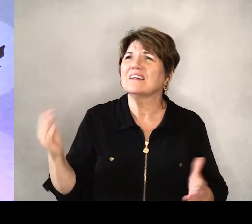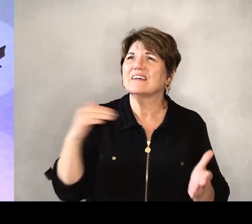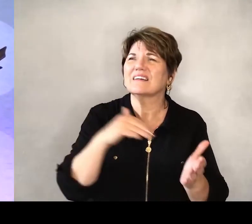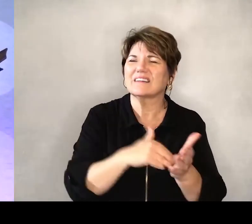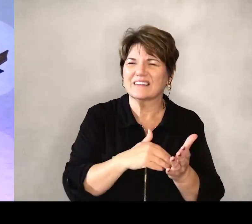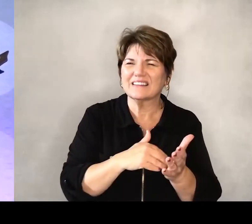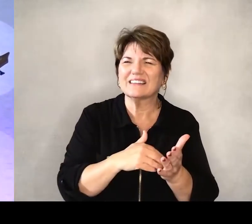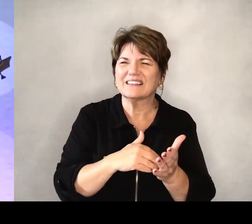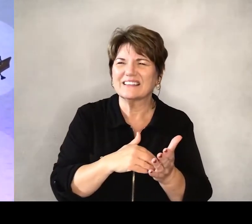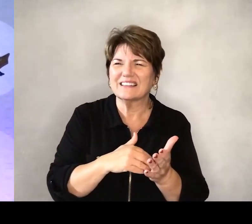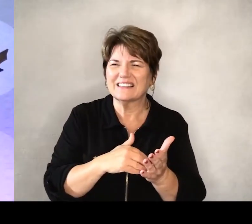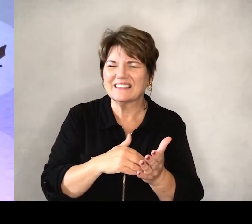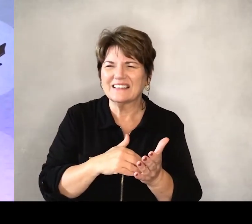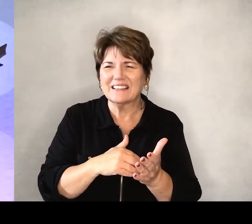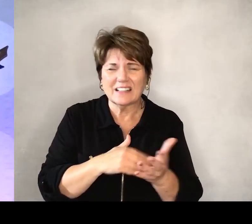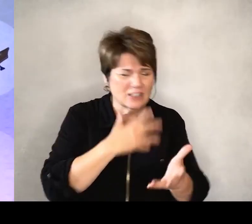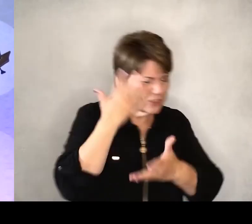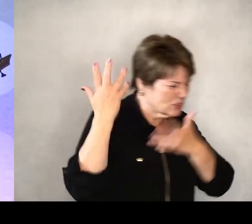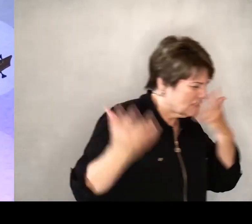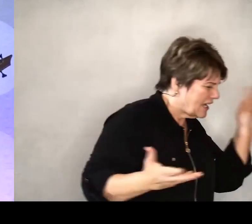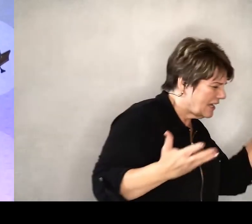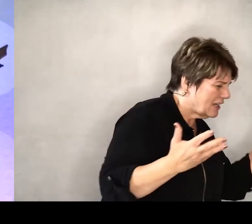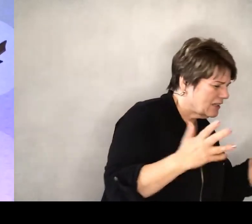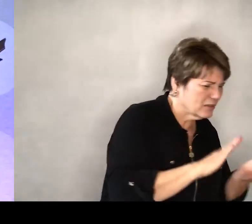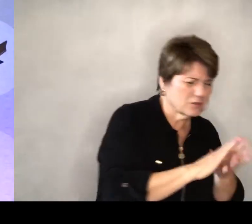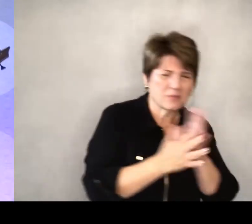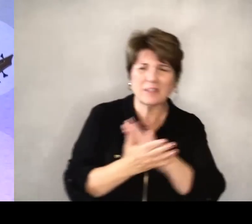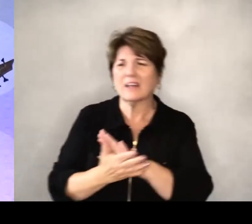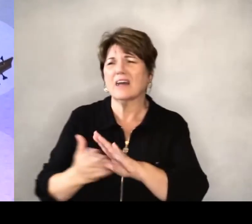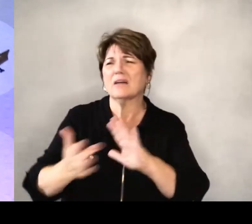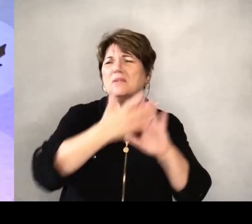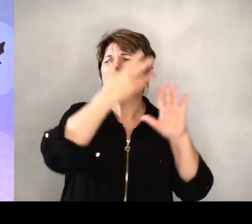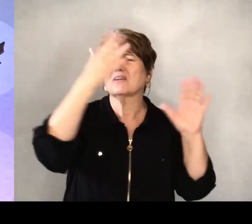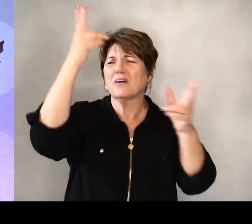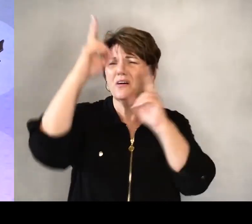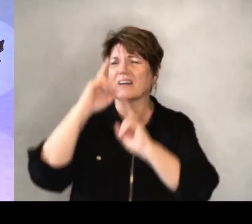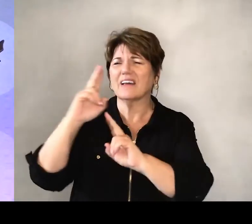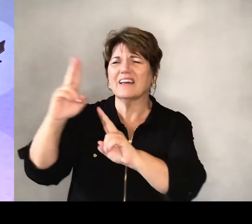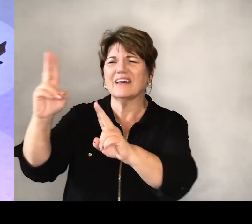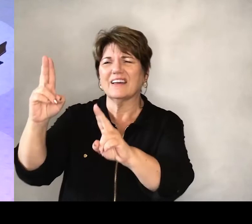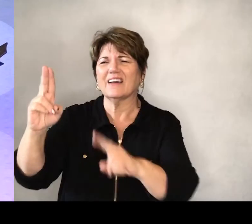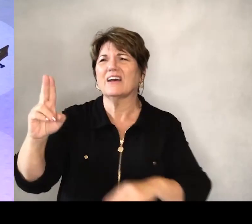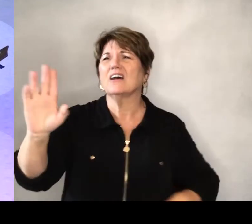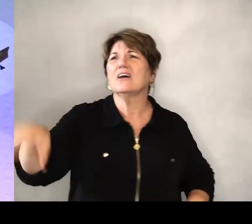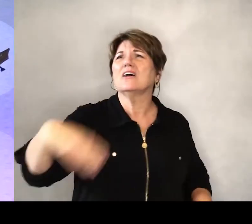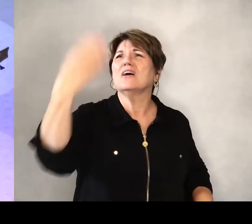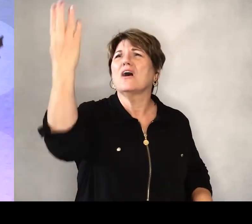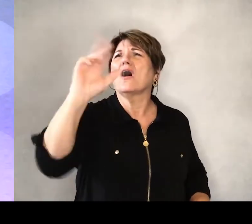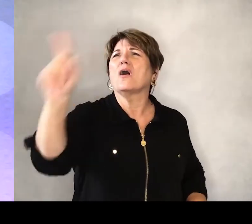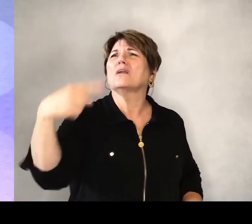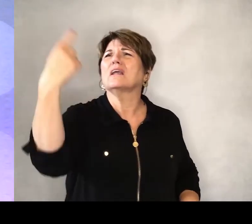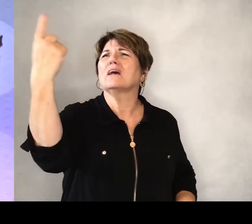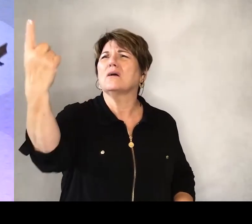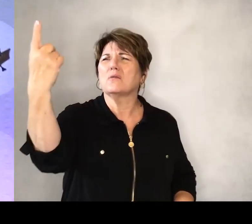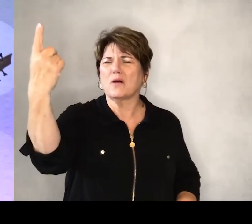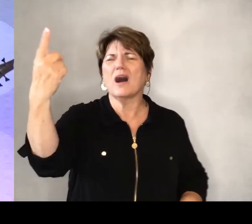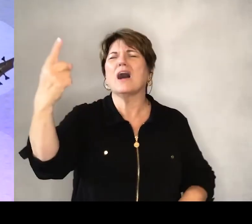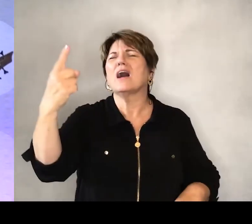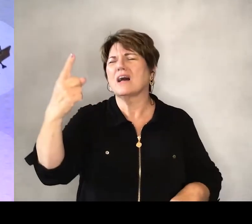ashes. You turn shame into glory. You're the